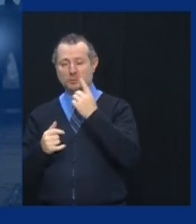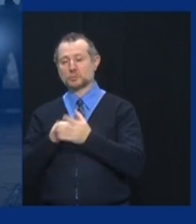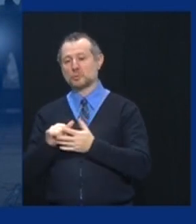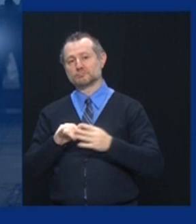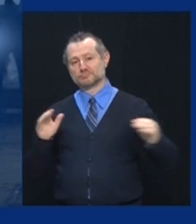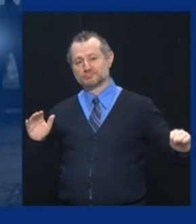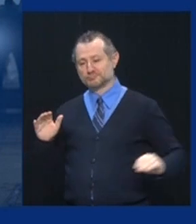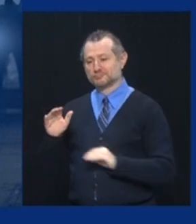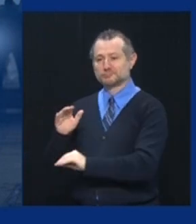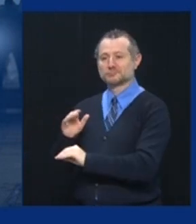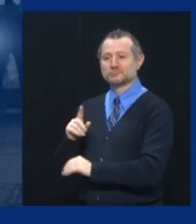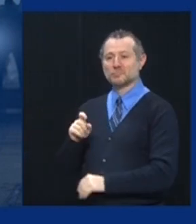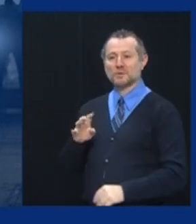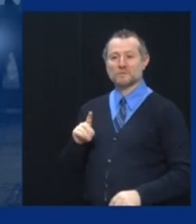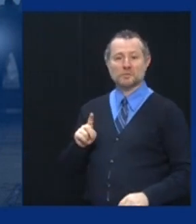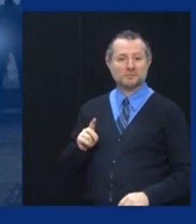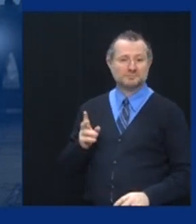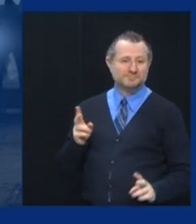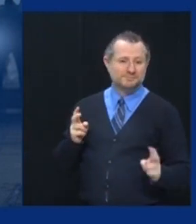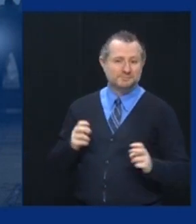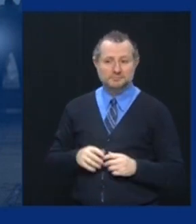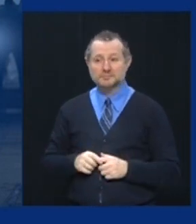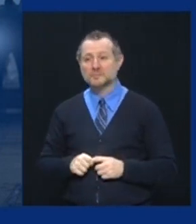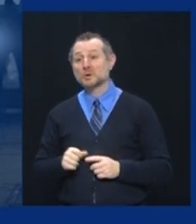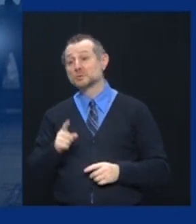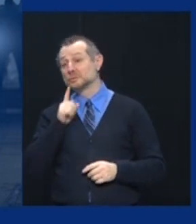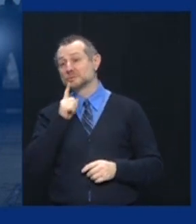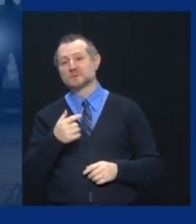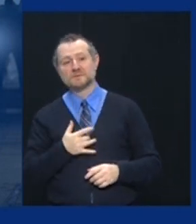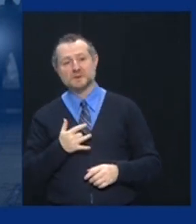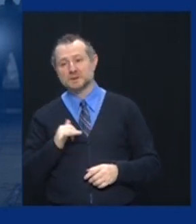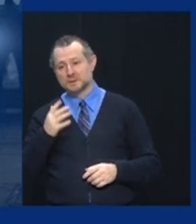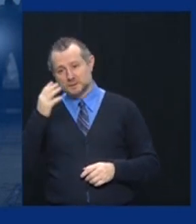140 countries. What's really infuriating,